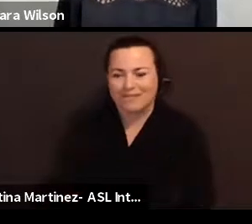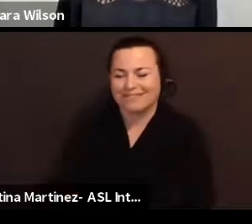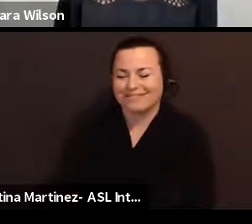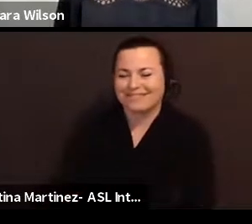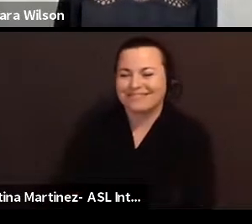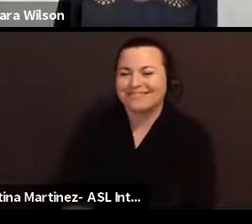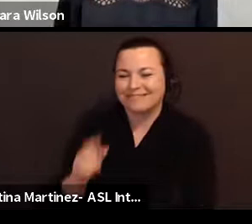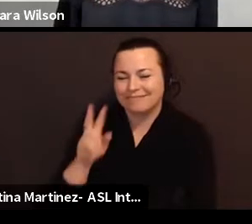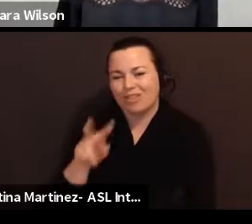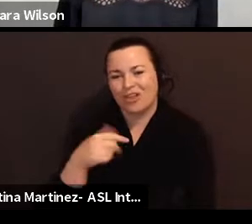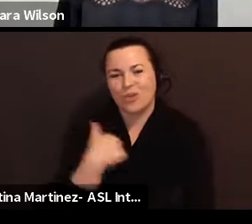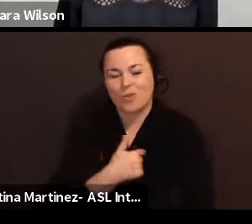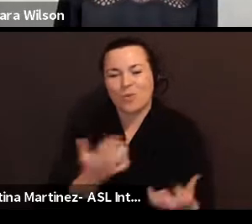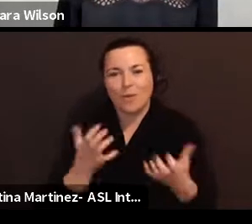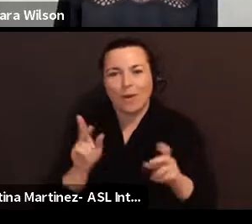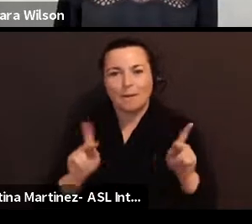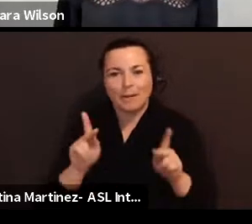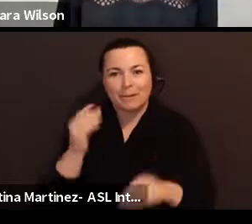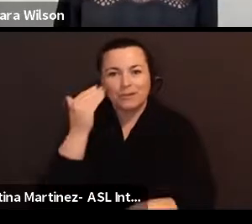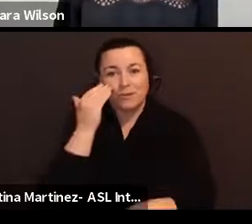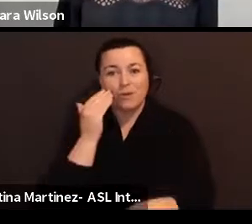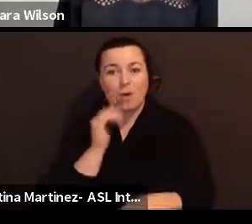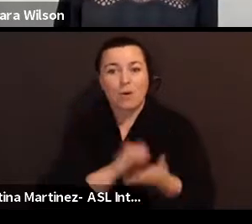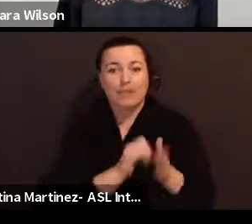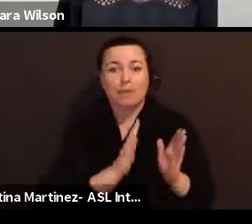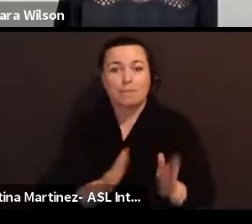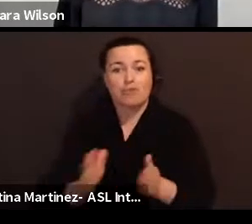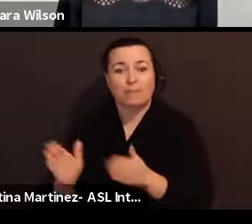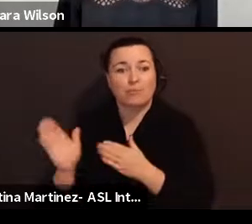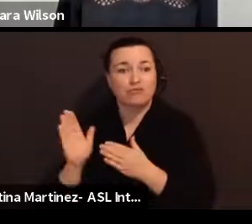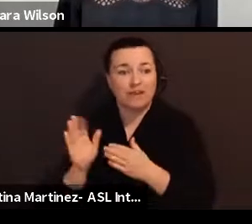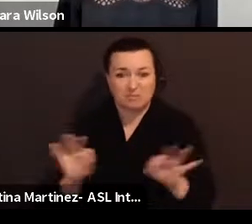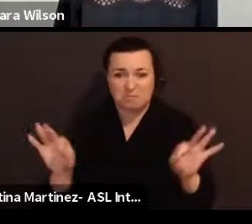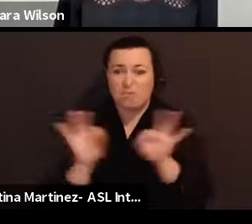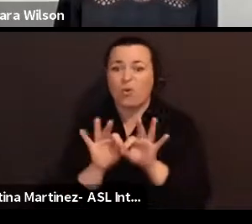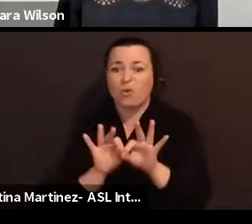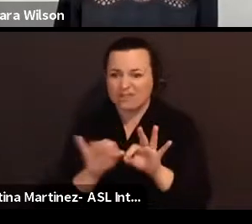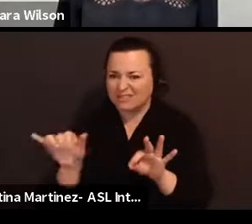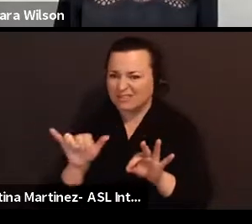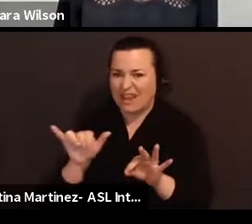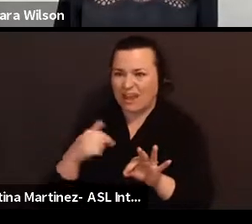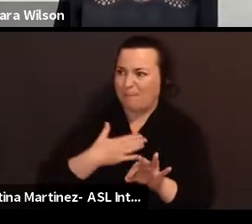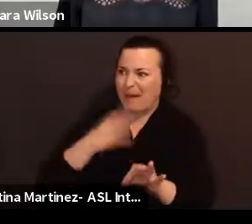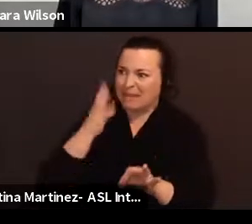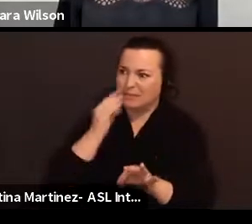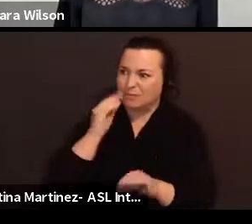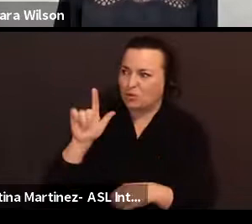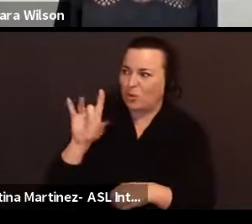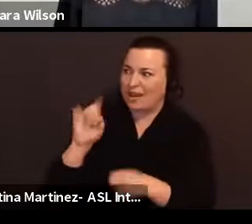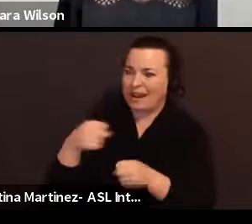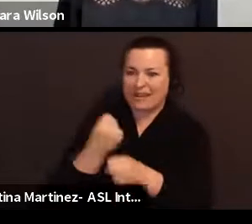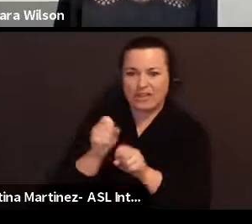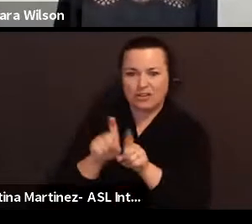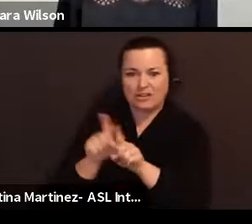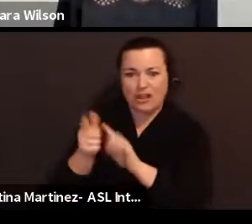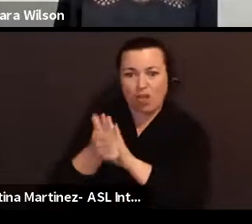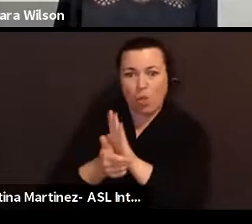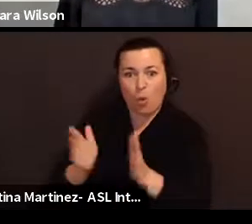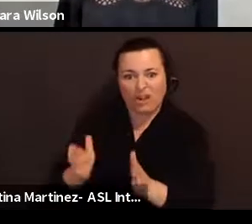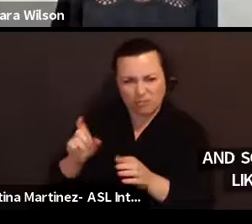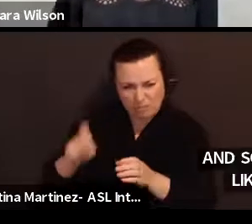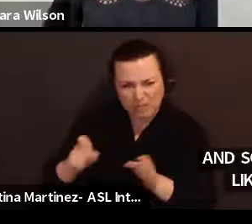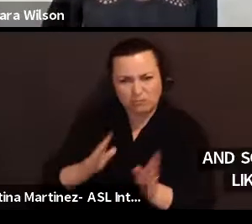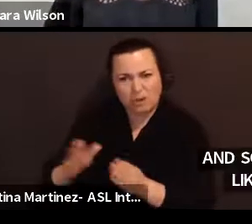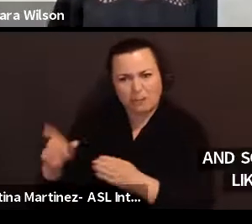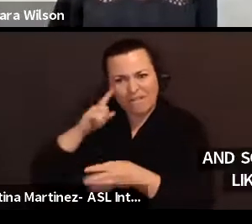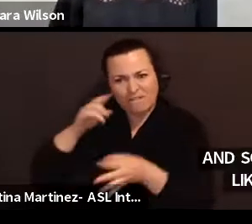know that preparation, just like it has for me in the courtroom for 28 years, it wins elections too. And we are